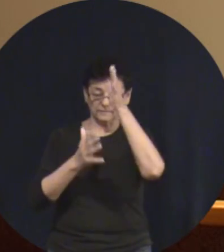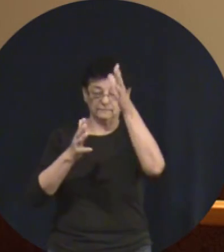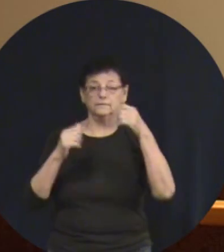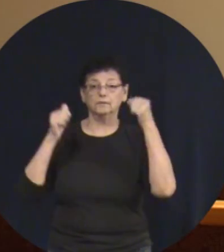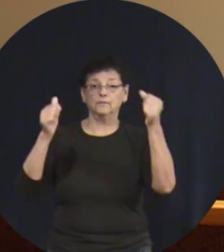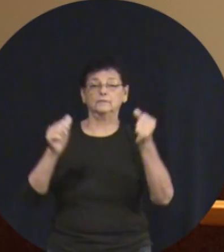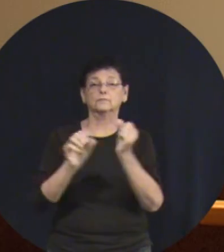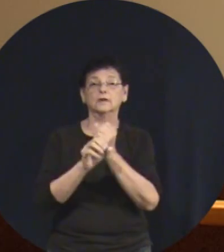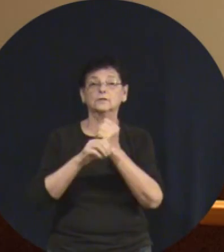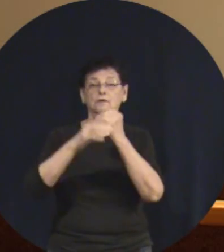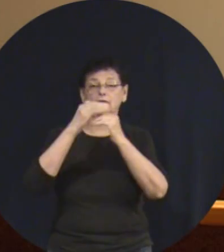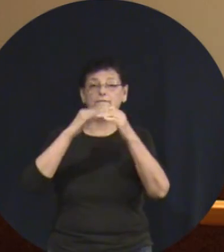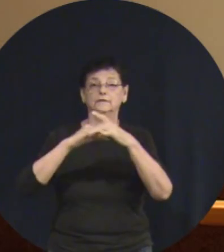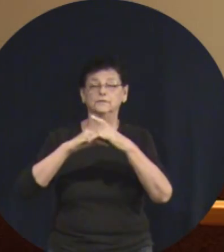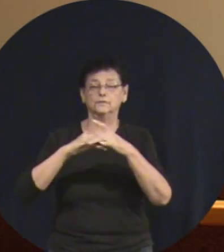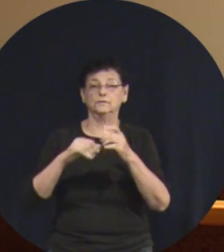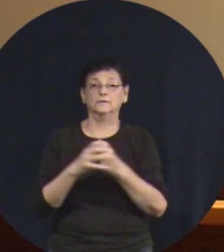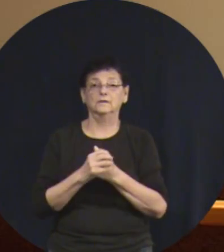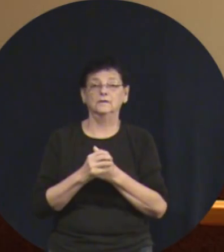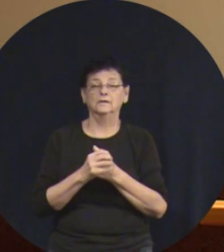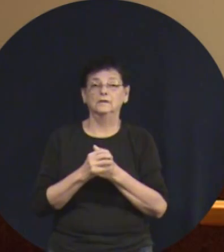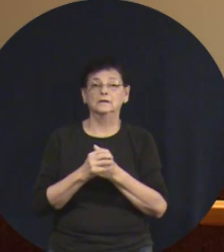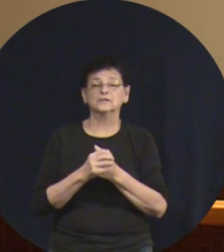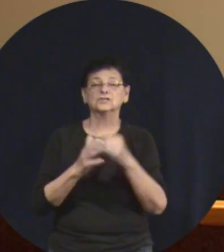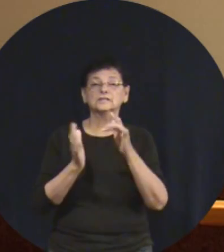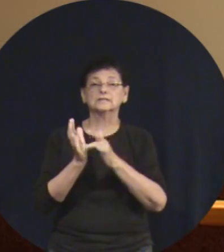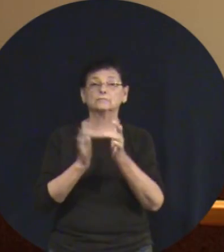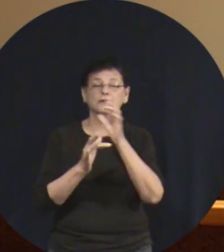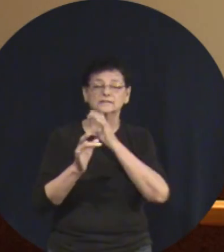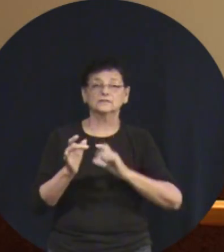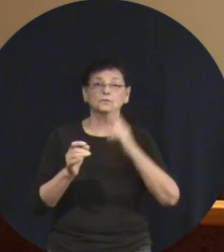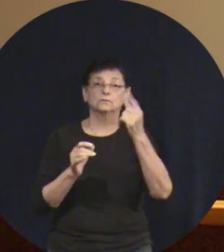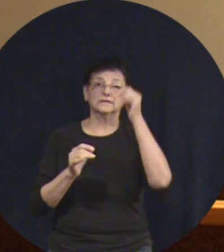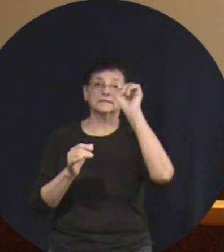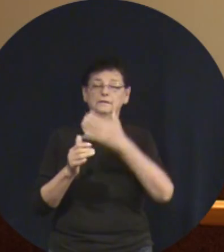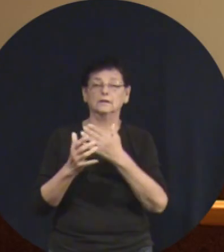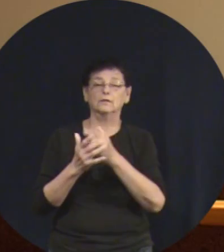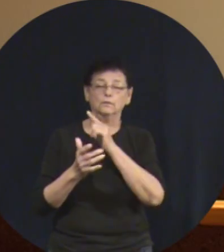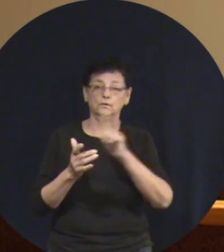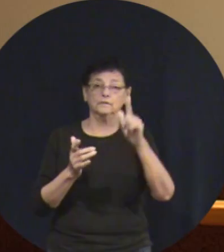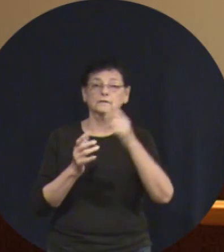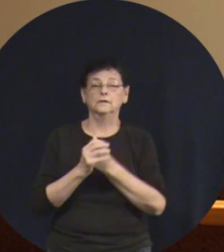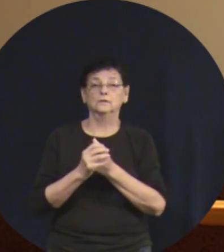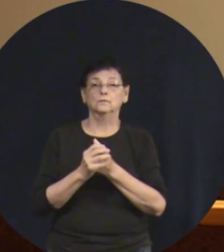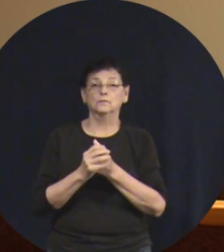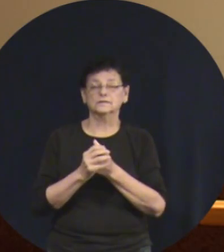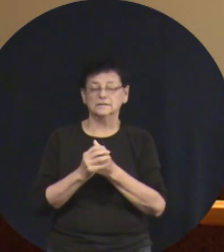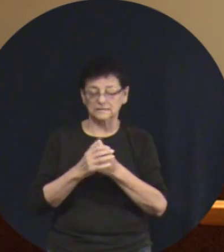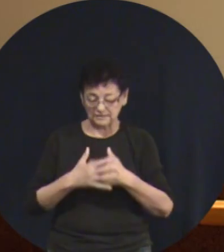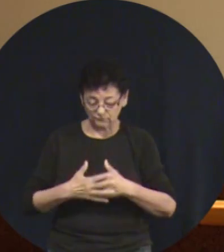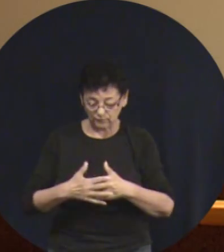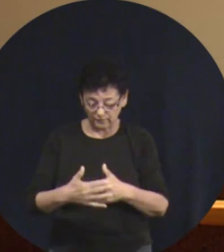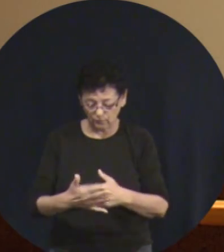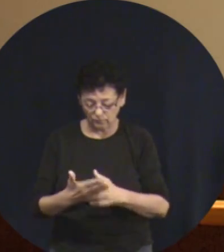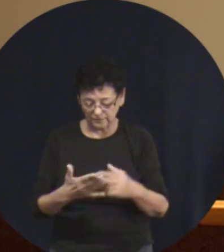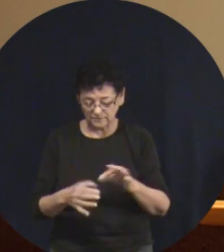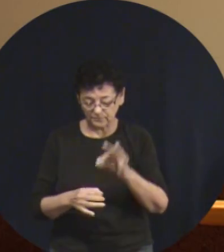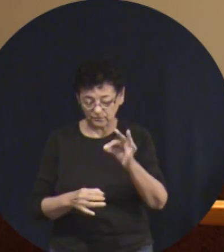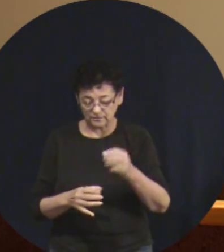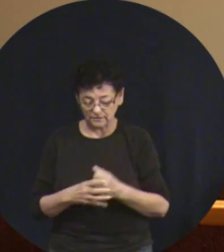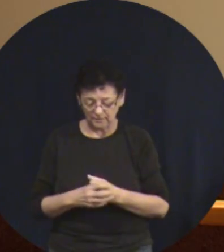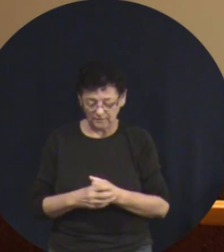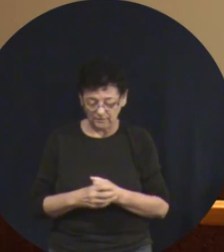Father Almighty, Creator of heaven and earth, and in Jesus Christ, His only Son, our Lord, who was conceived by